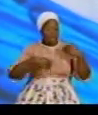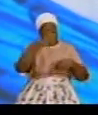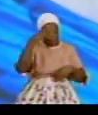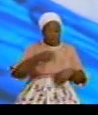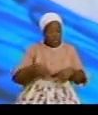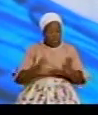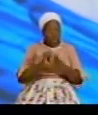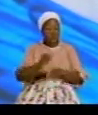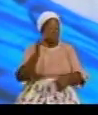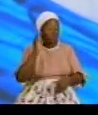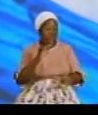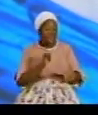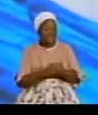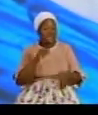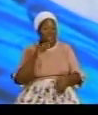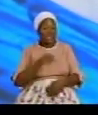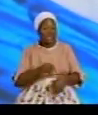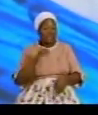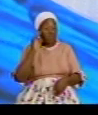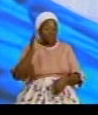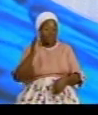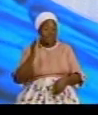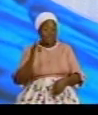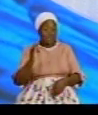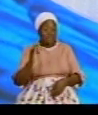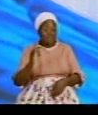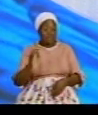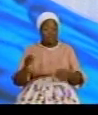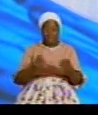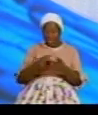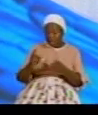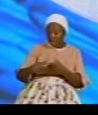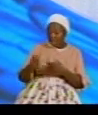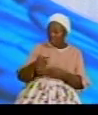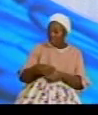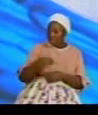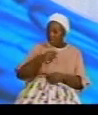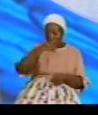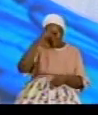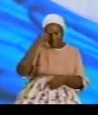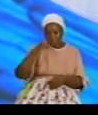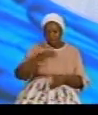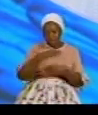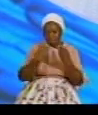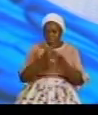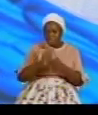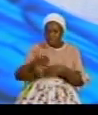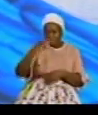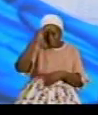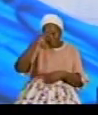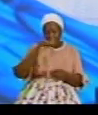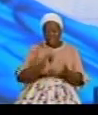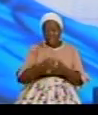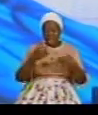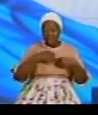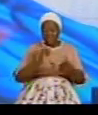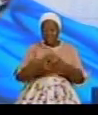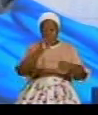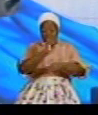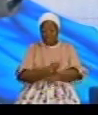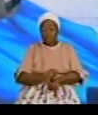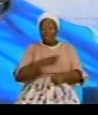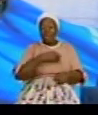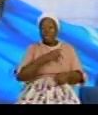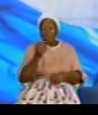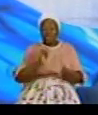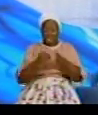straightforward message, that the tradition of man, any man, that tradition would lead to